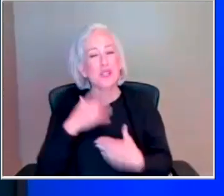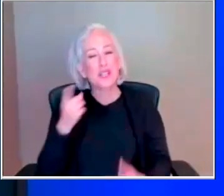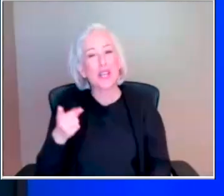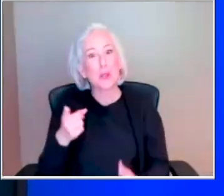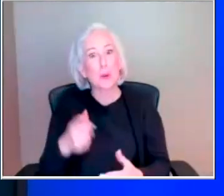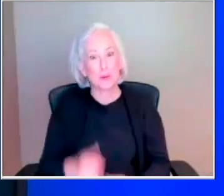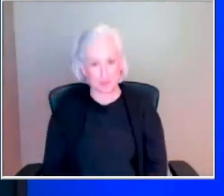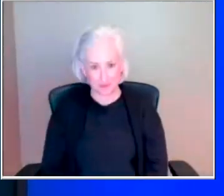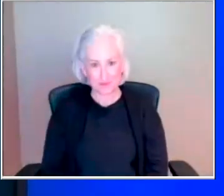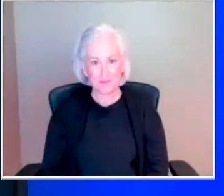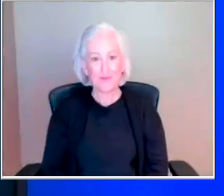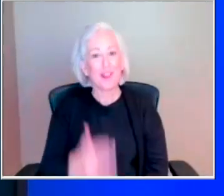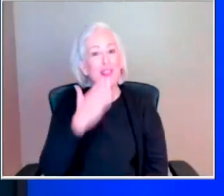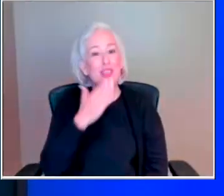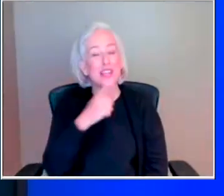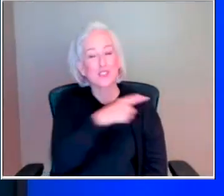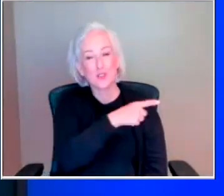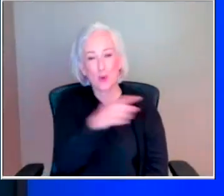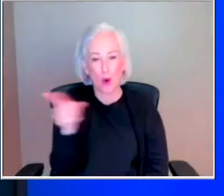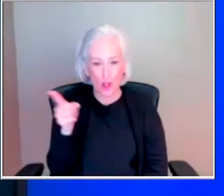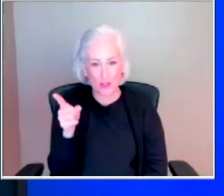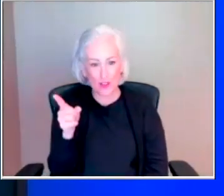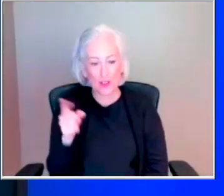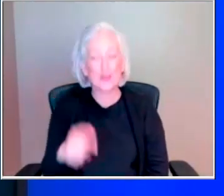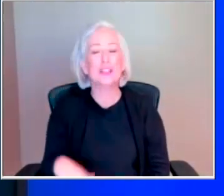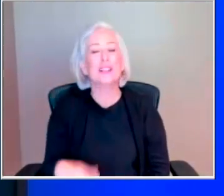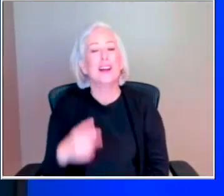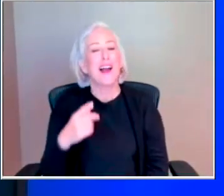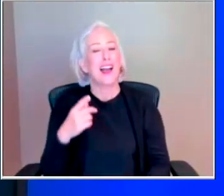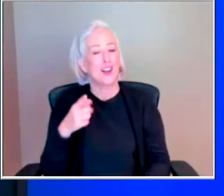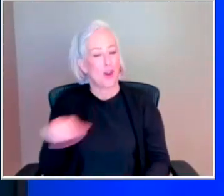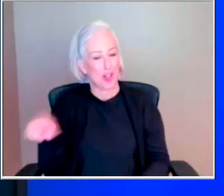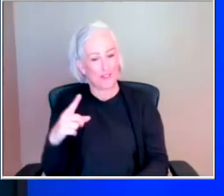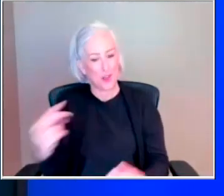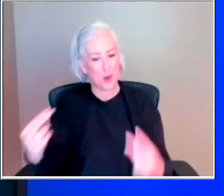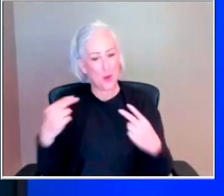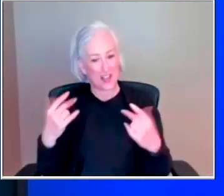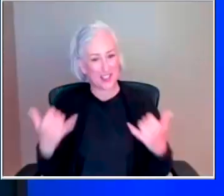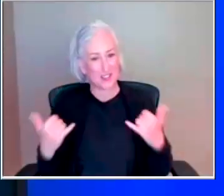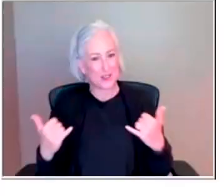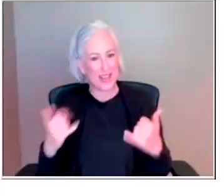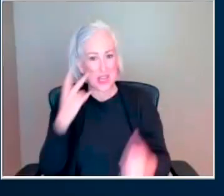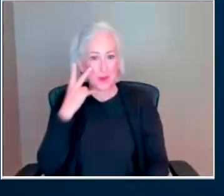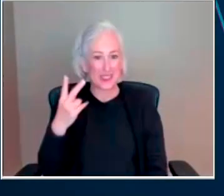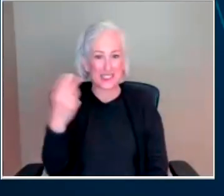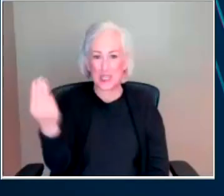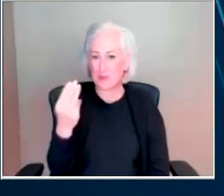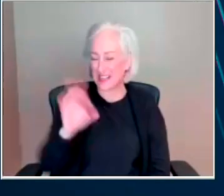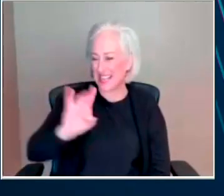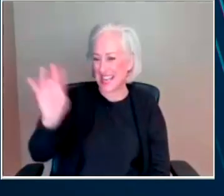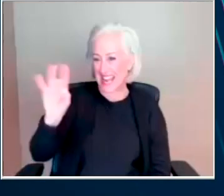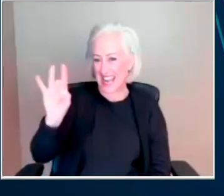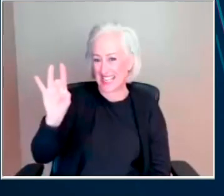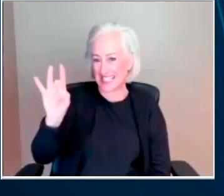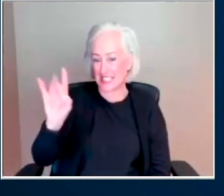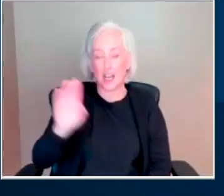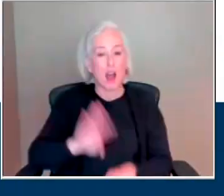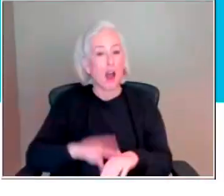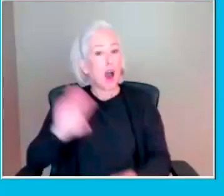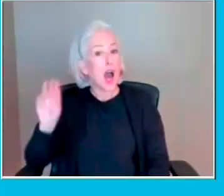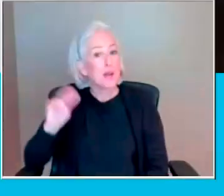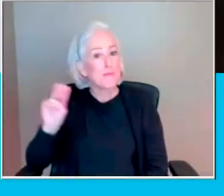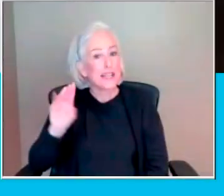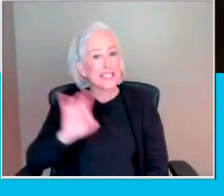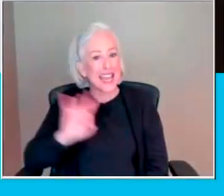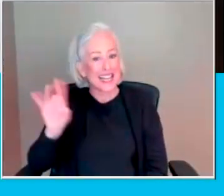story. Thanks to all of our guests and, of course, all of our viewers for being with us. Have a great weekend. We'll see you back here Monday at 8. Coming up Monday on the Morning Medical